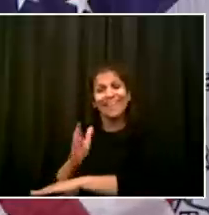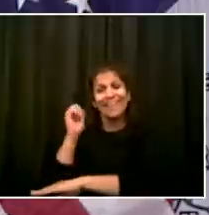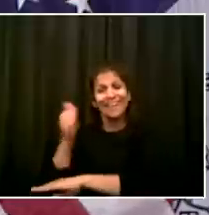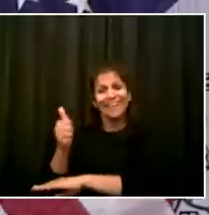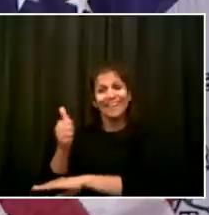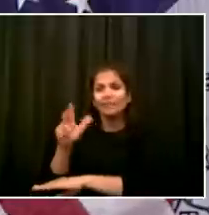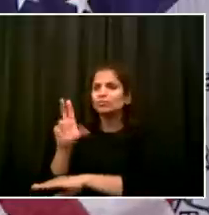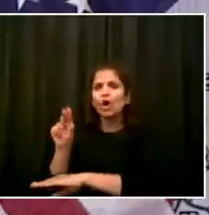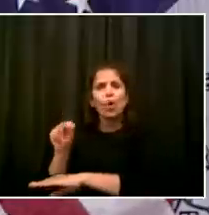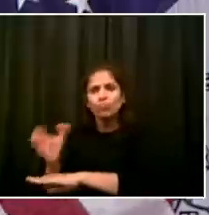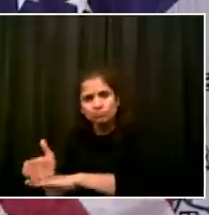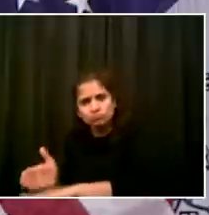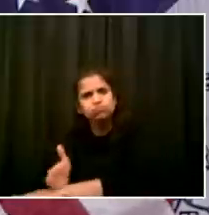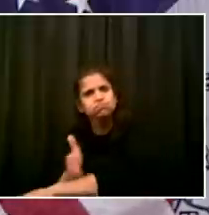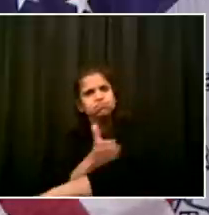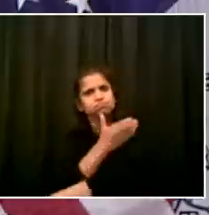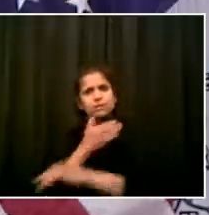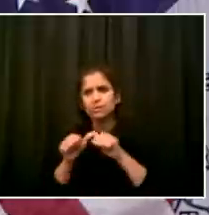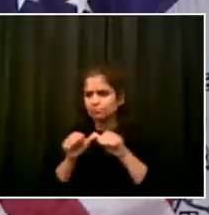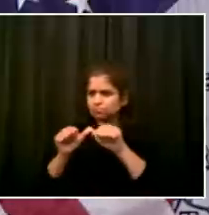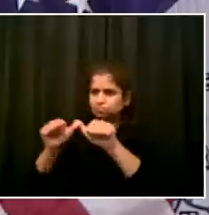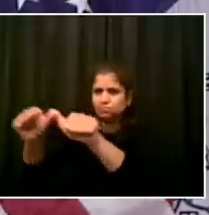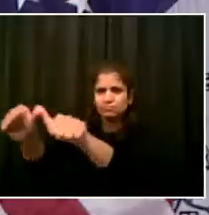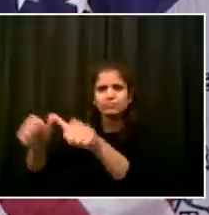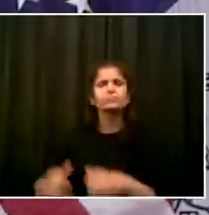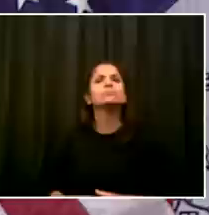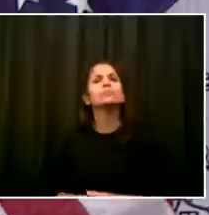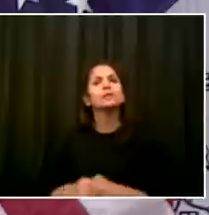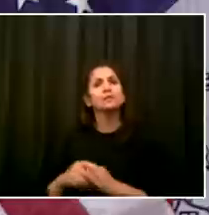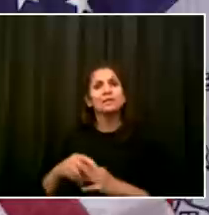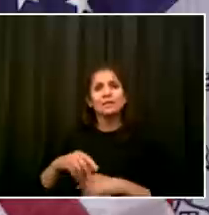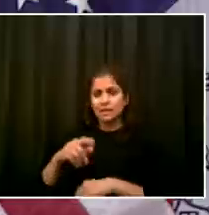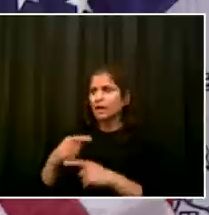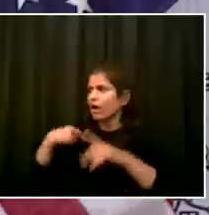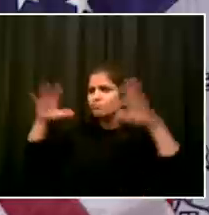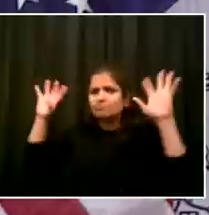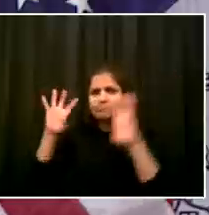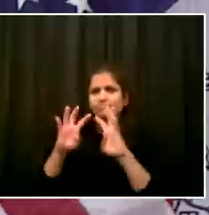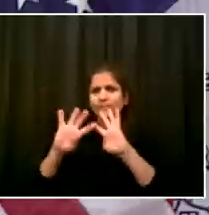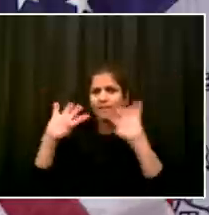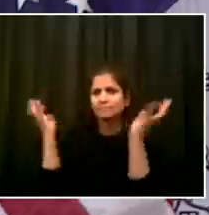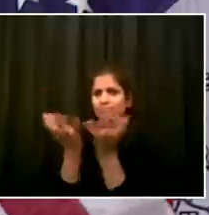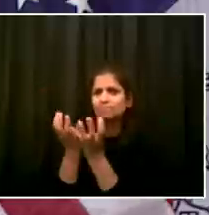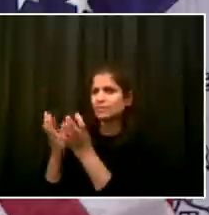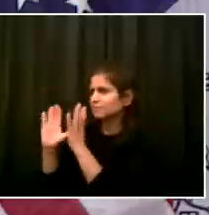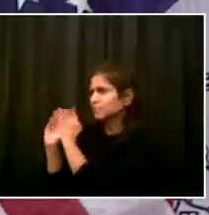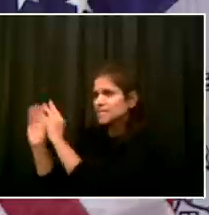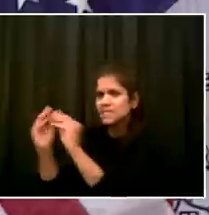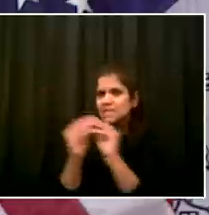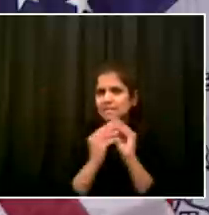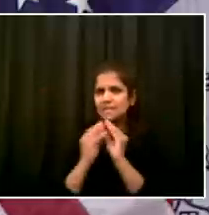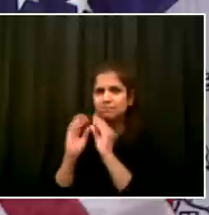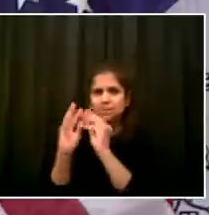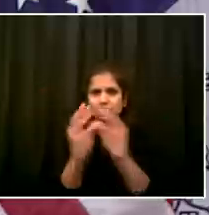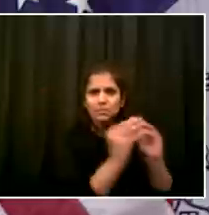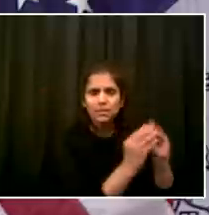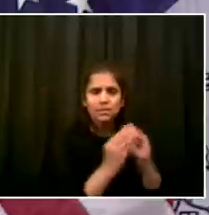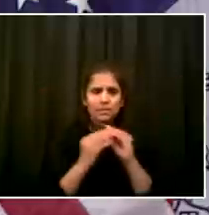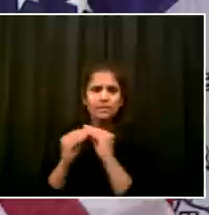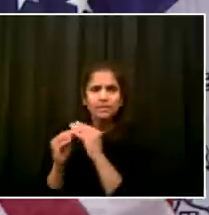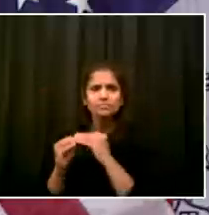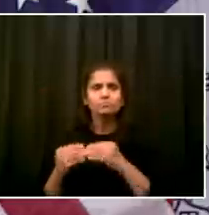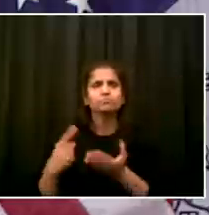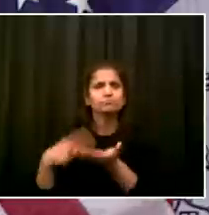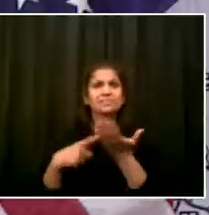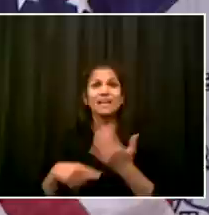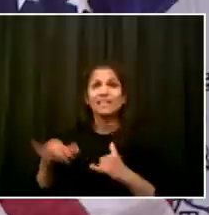is talk about much deeper changes that need to happen in this city. But that is just a beginning. I have said so many times, I can't count, you cannot